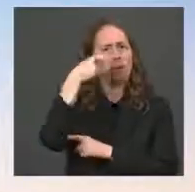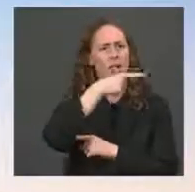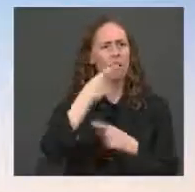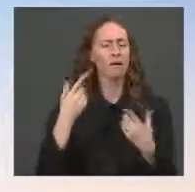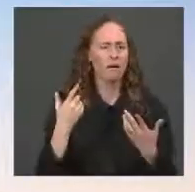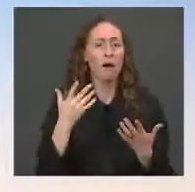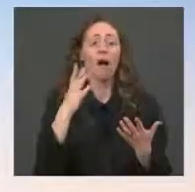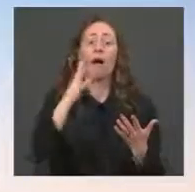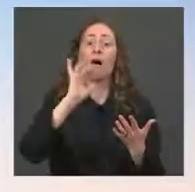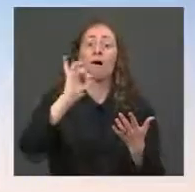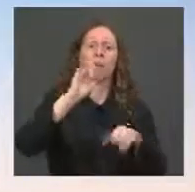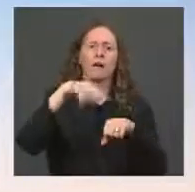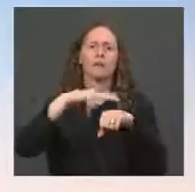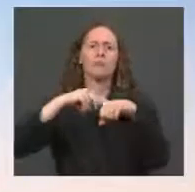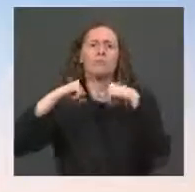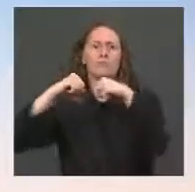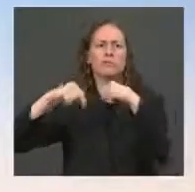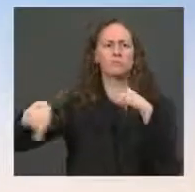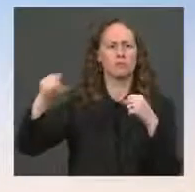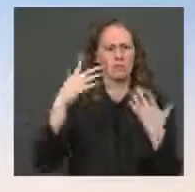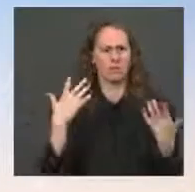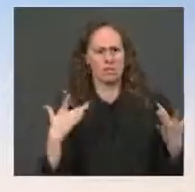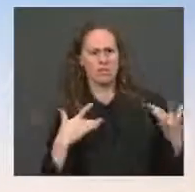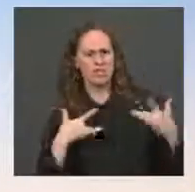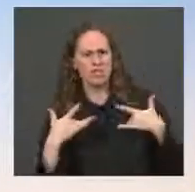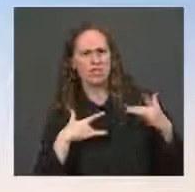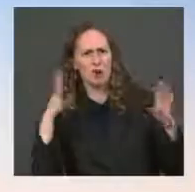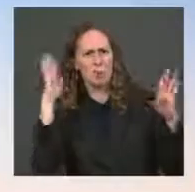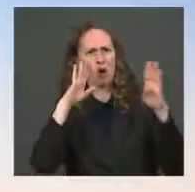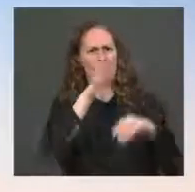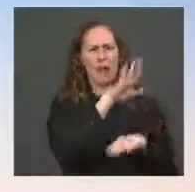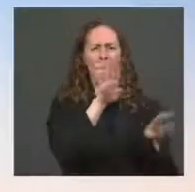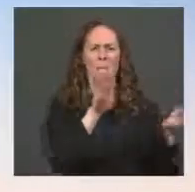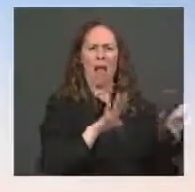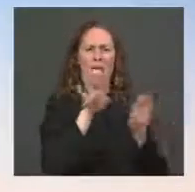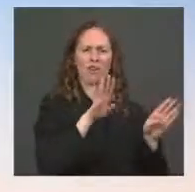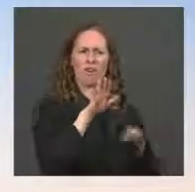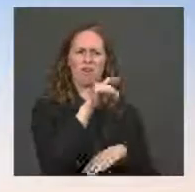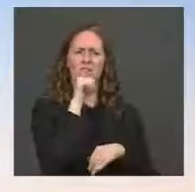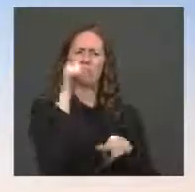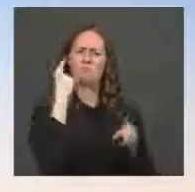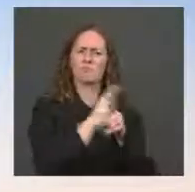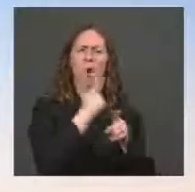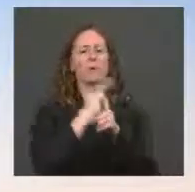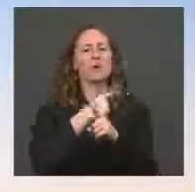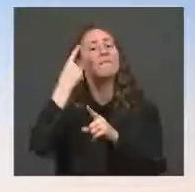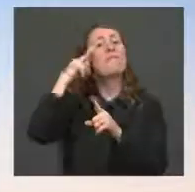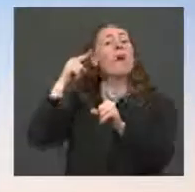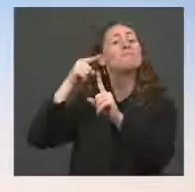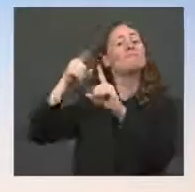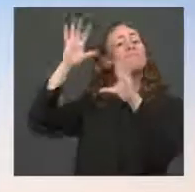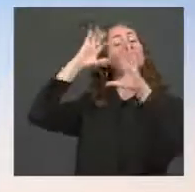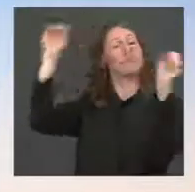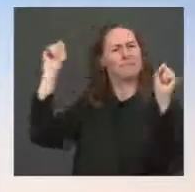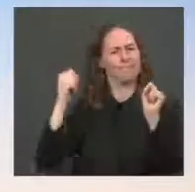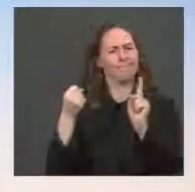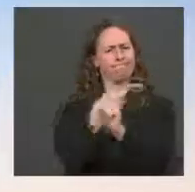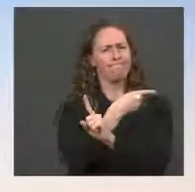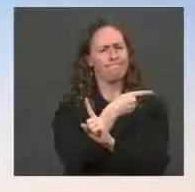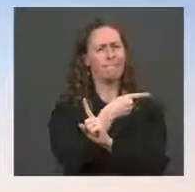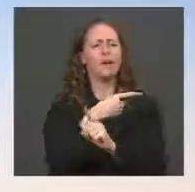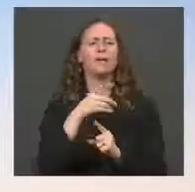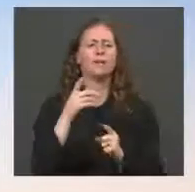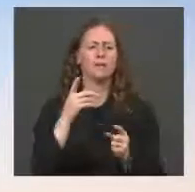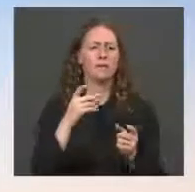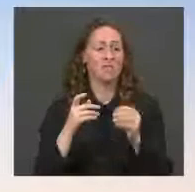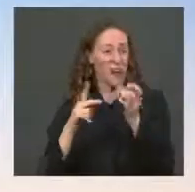fitness for office. And I know you all know and have reported on that context, but that is missing a little bit as people are discussing this. So you think General Milley may